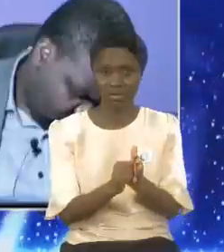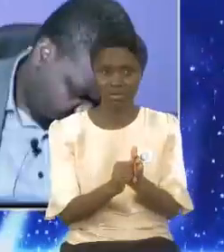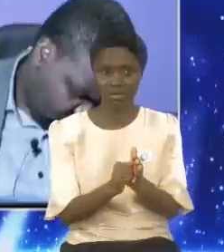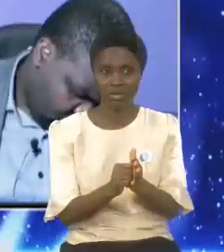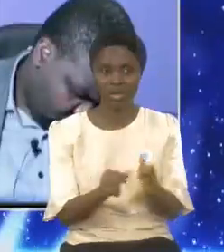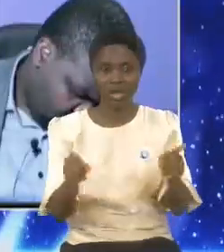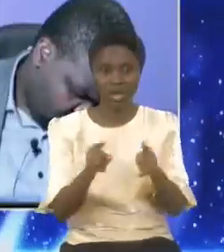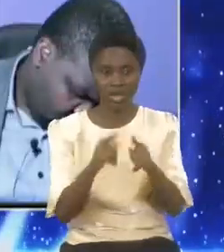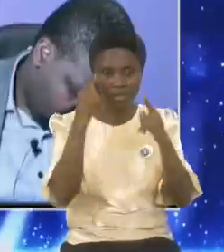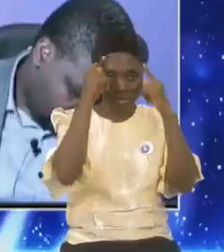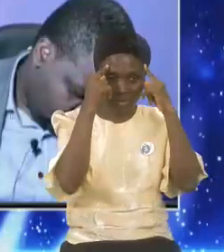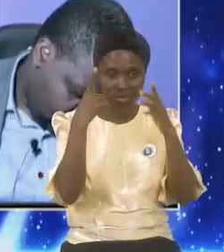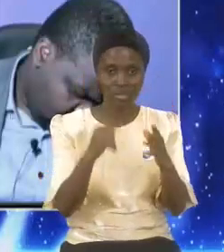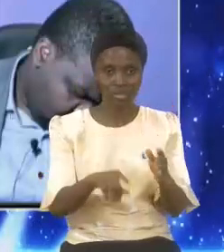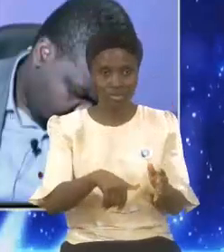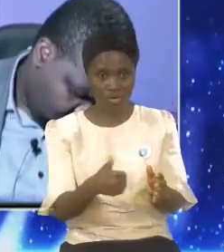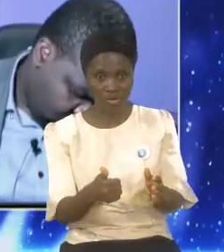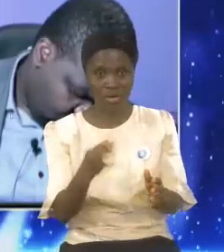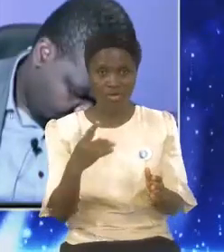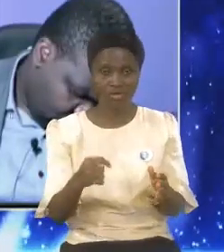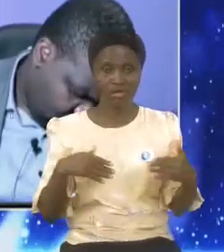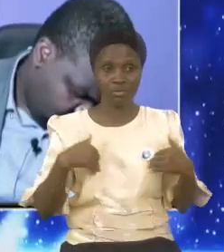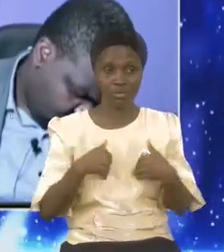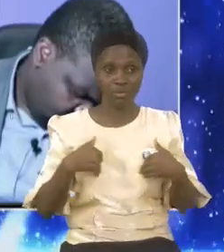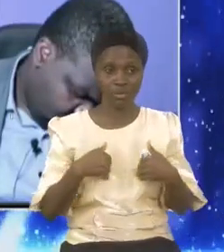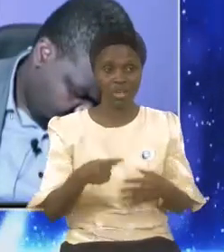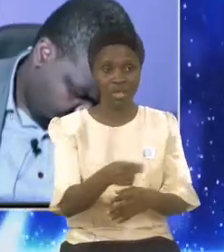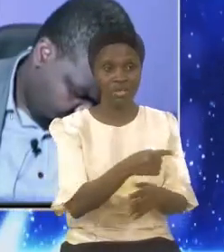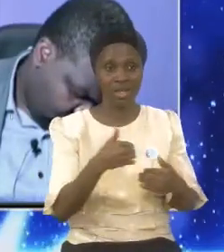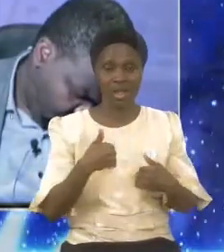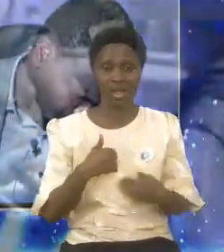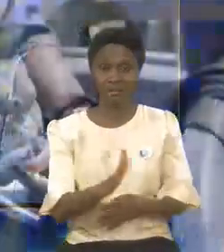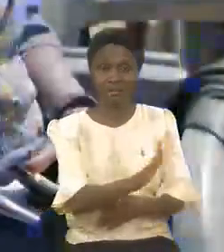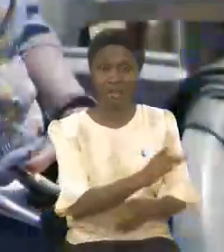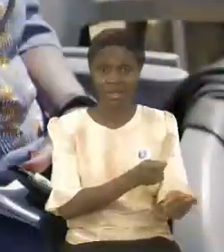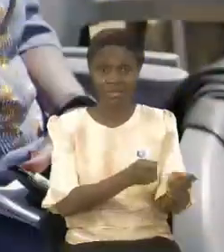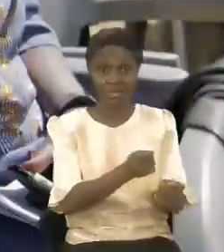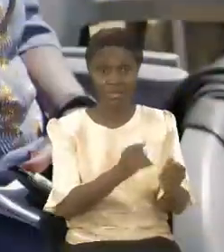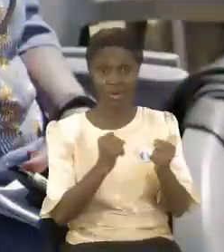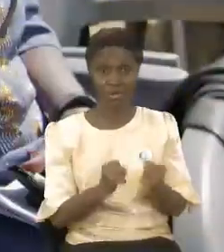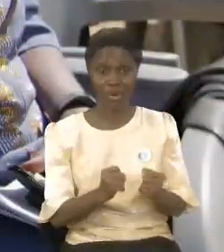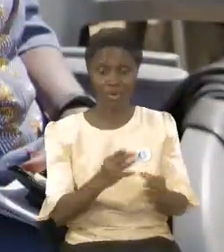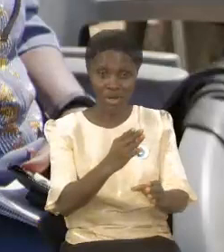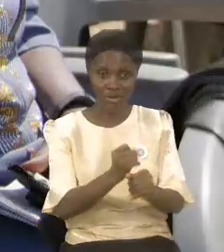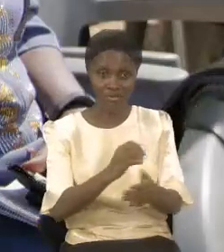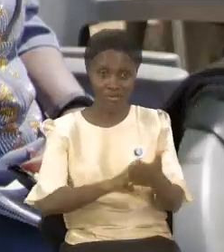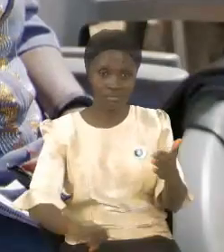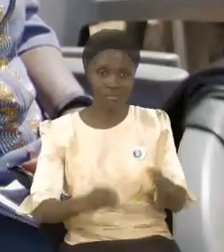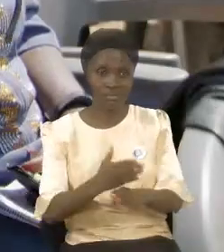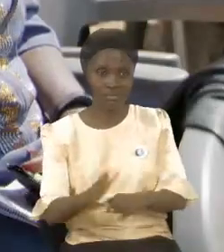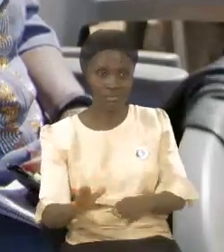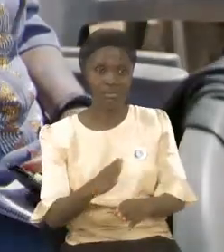the rest of the beasts, they had their dominion taken away, yet their lives